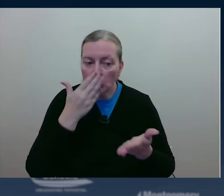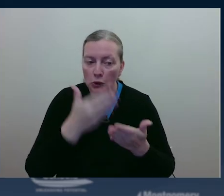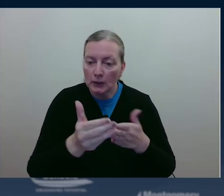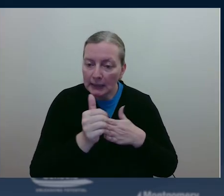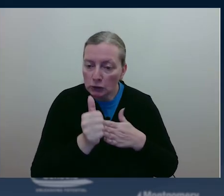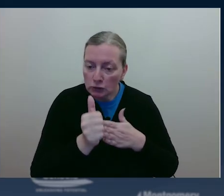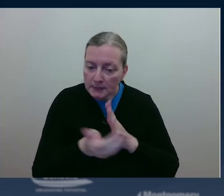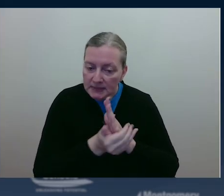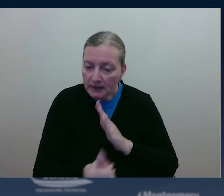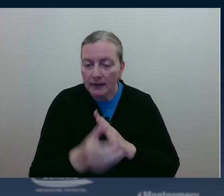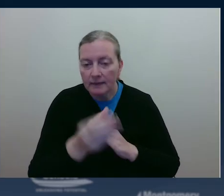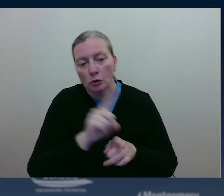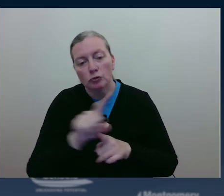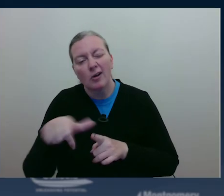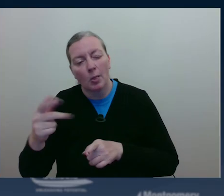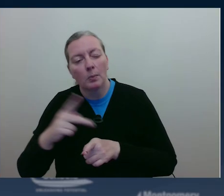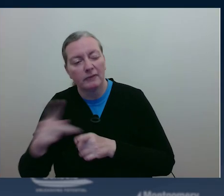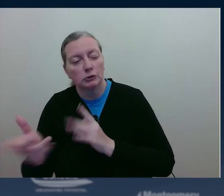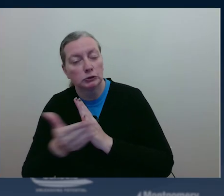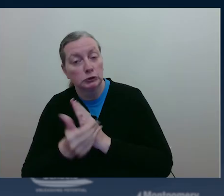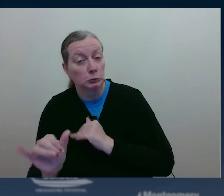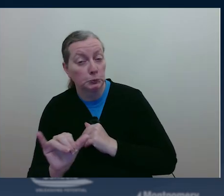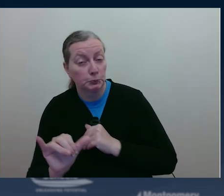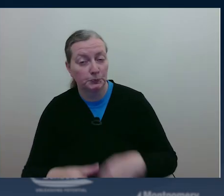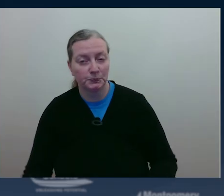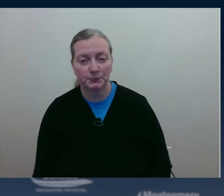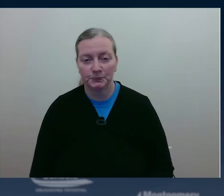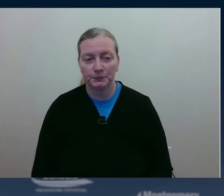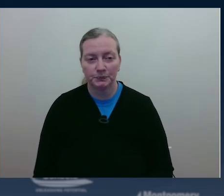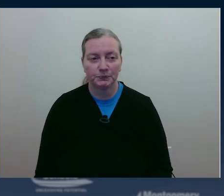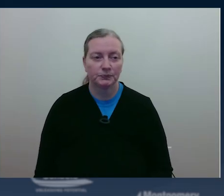skills. Next slide, please.